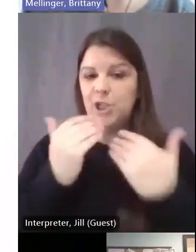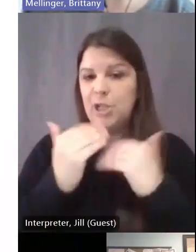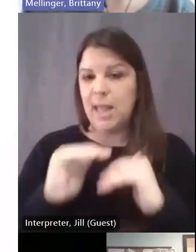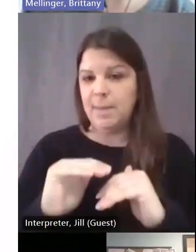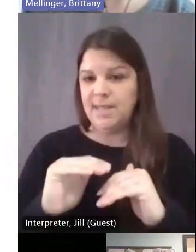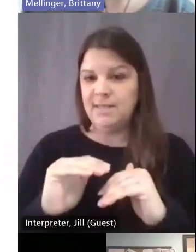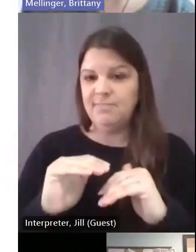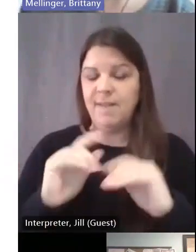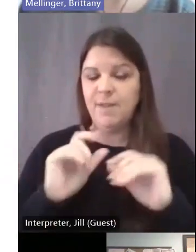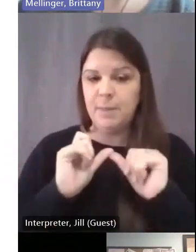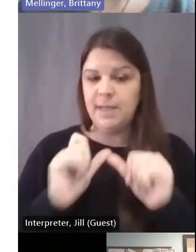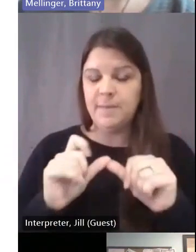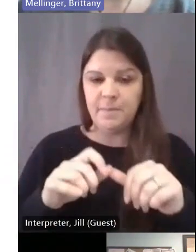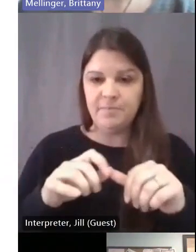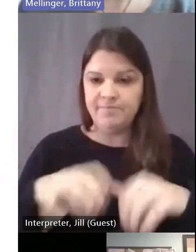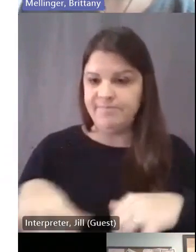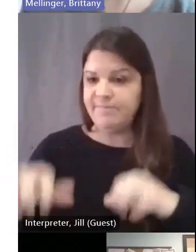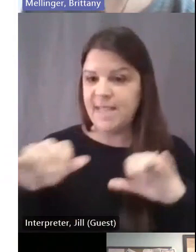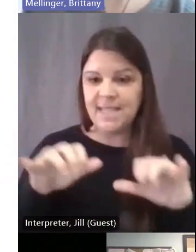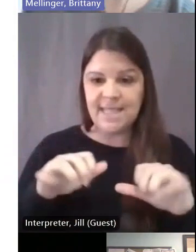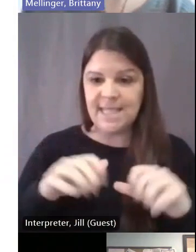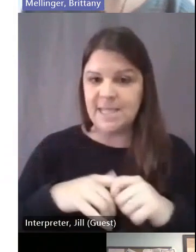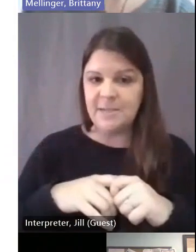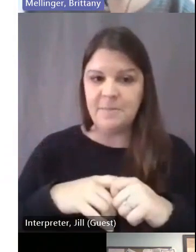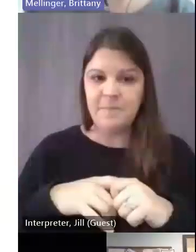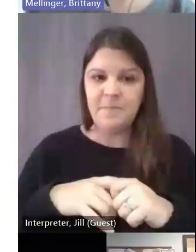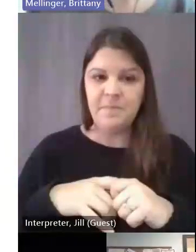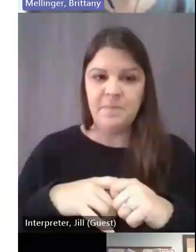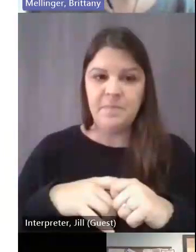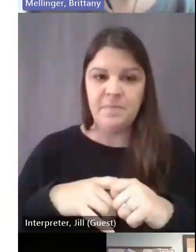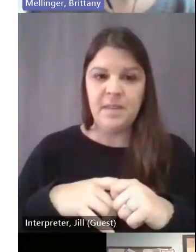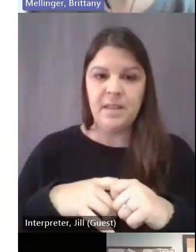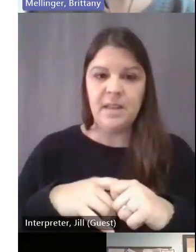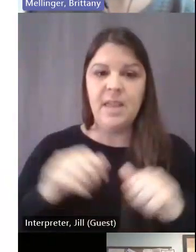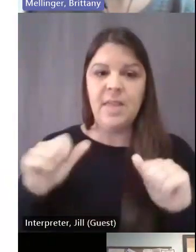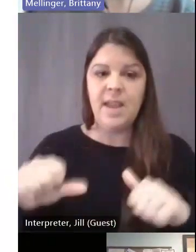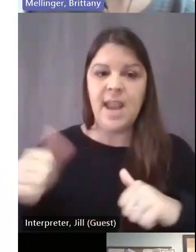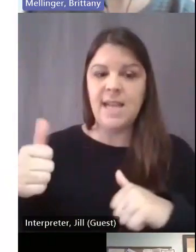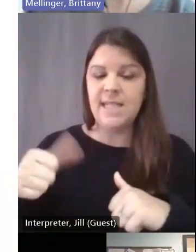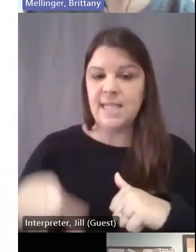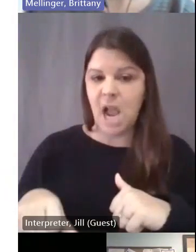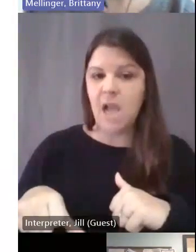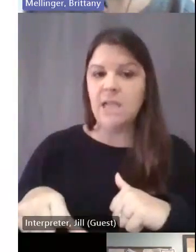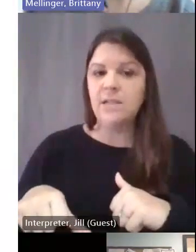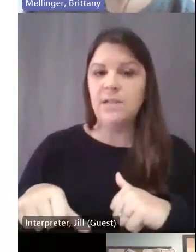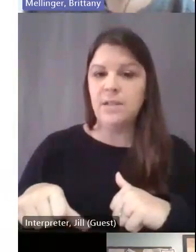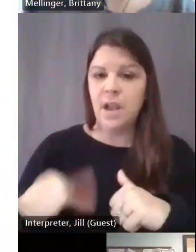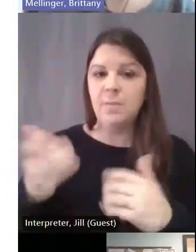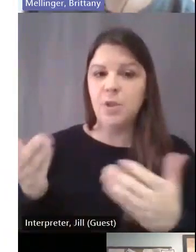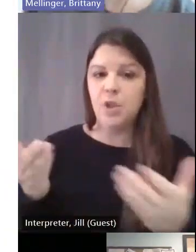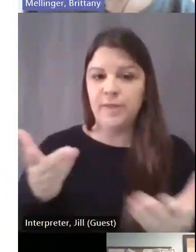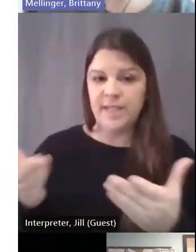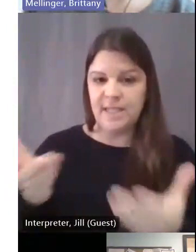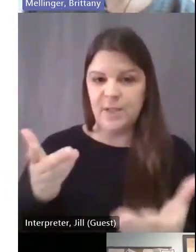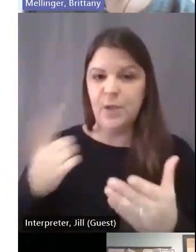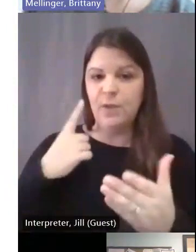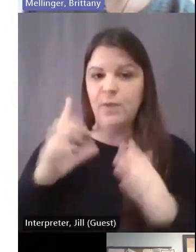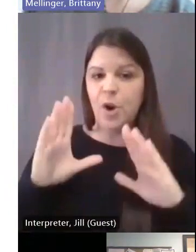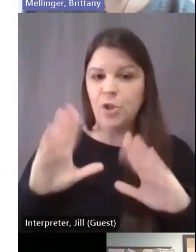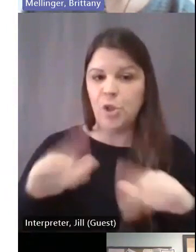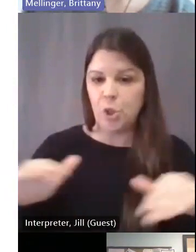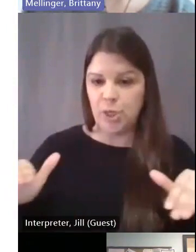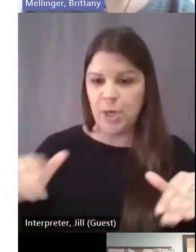to be consistent, and they can deny residency and or access to facilities and services to children and